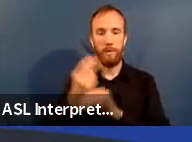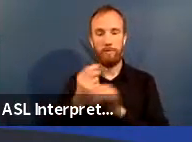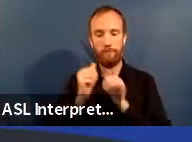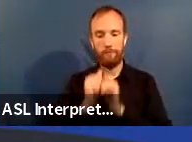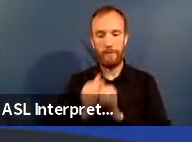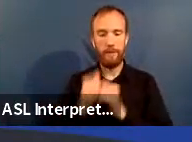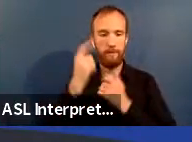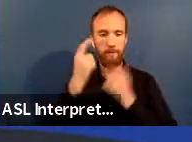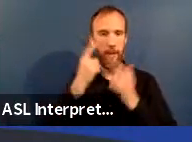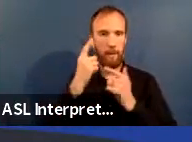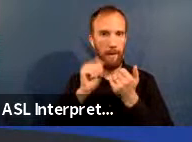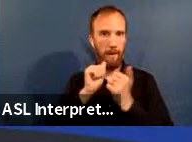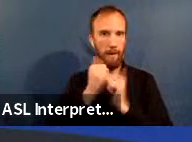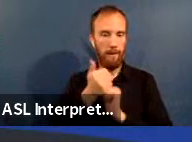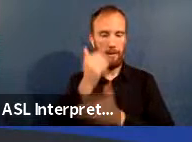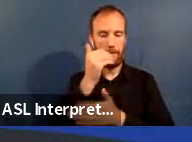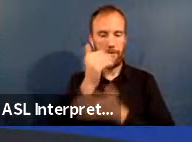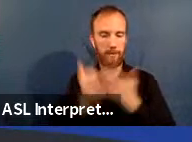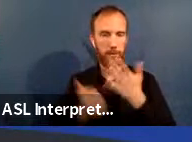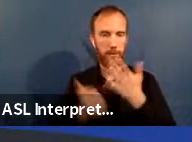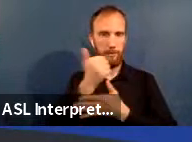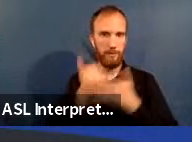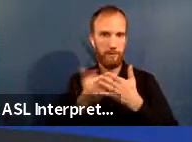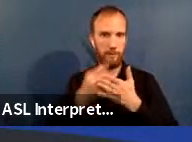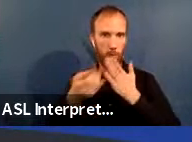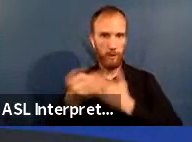In addition, we look at